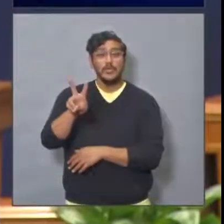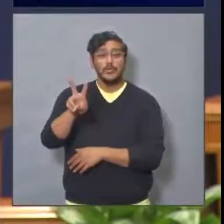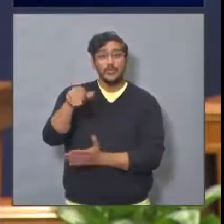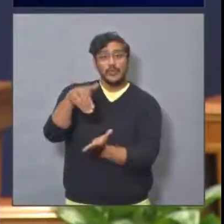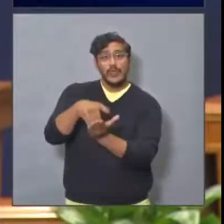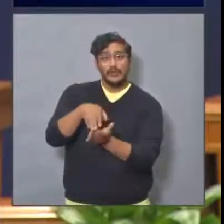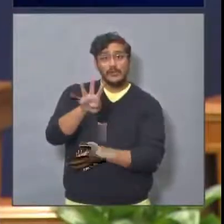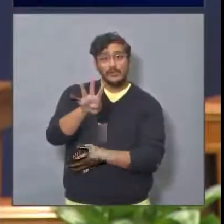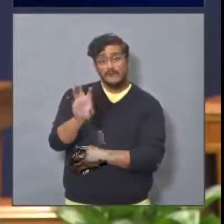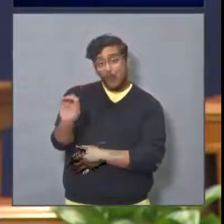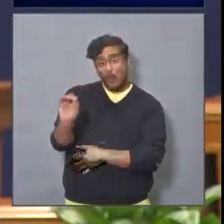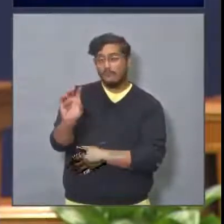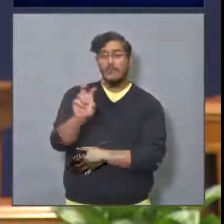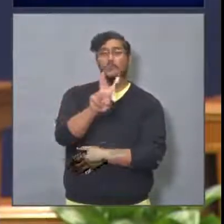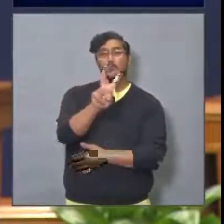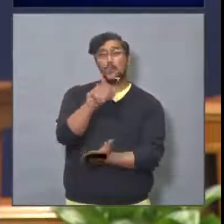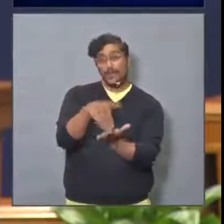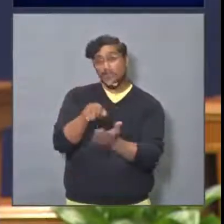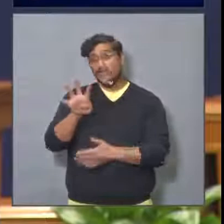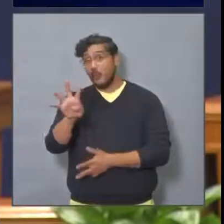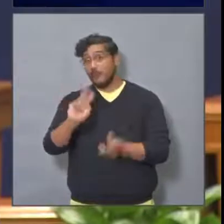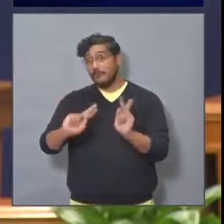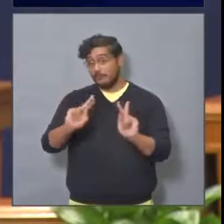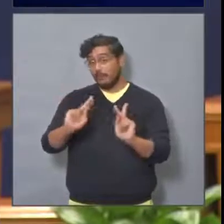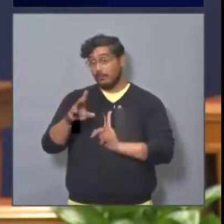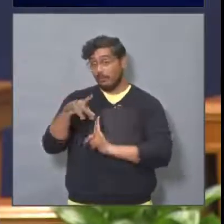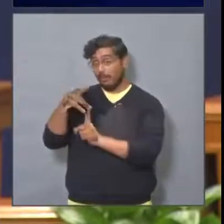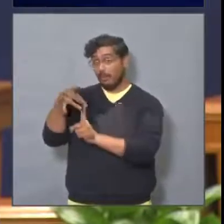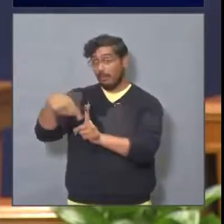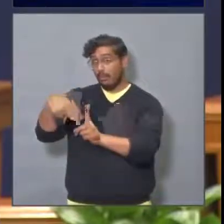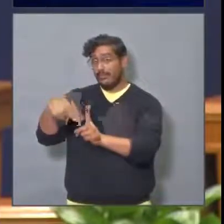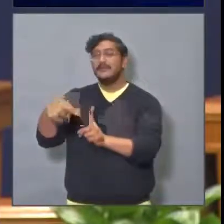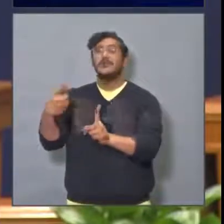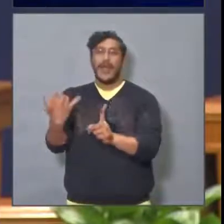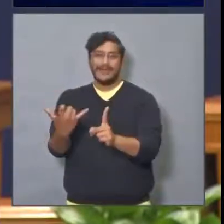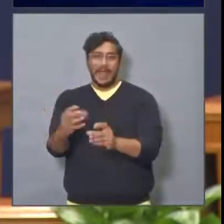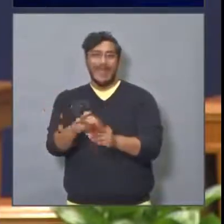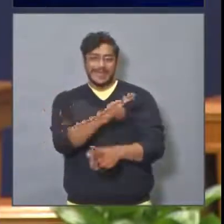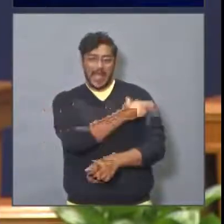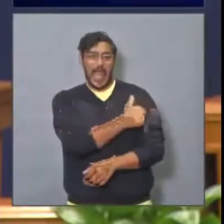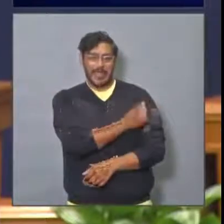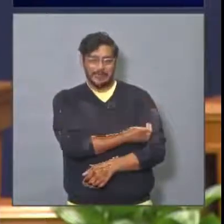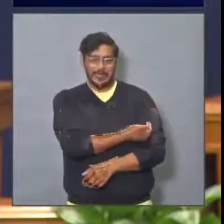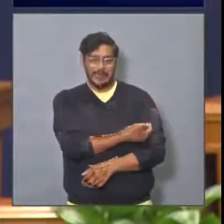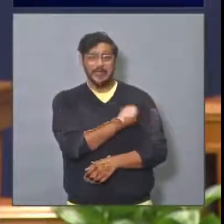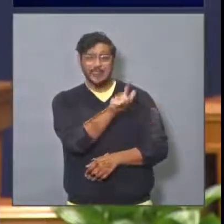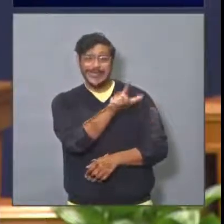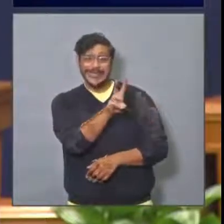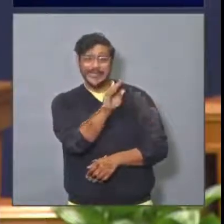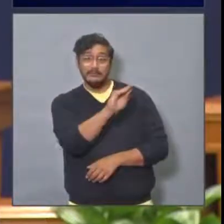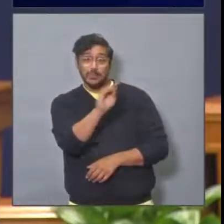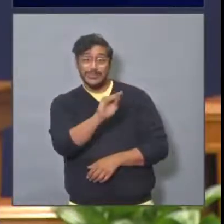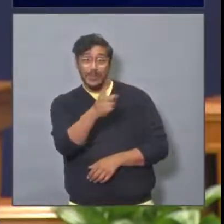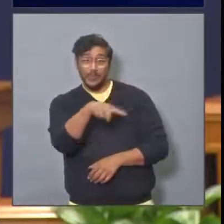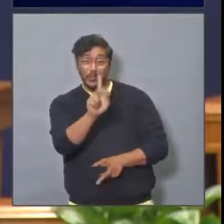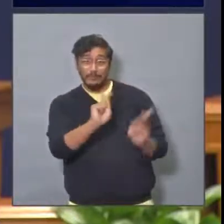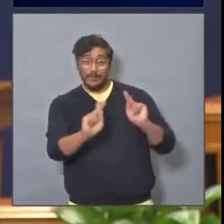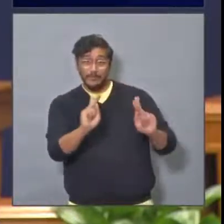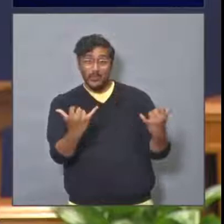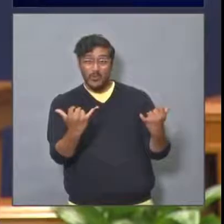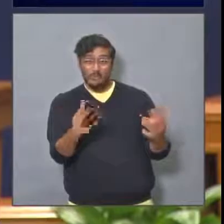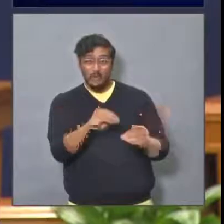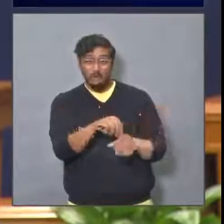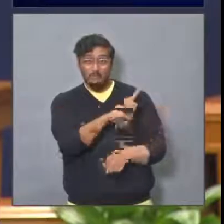2,004 confirmed cases of COVID-19 are people who are currently hospitalized. 26% of the people who are